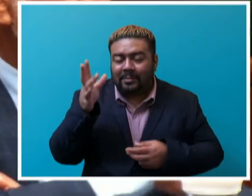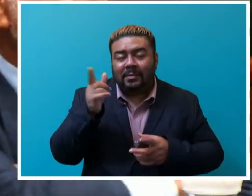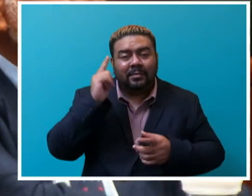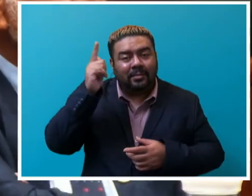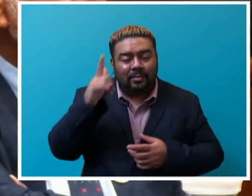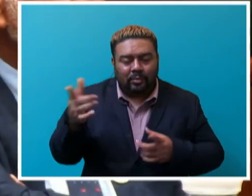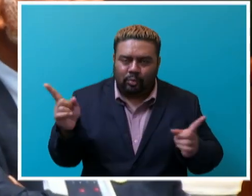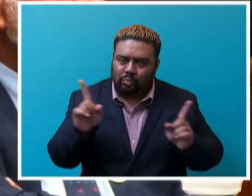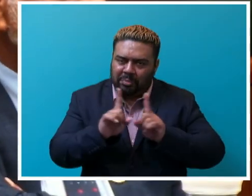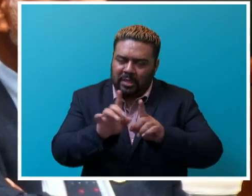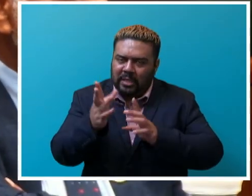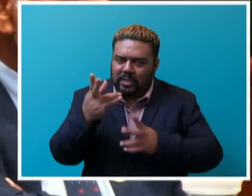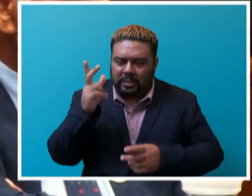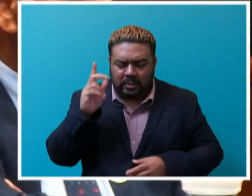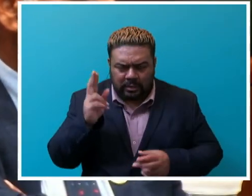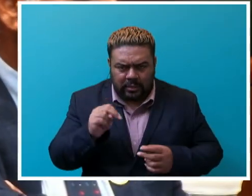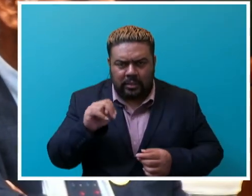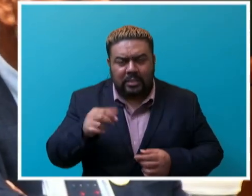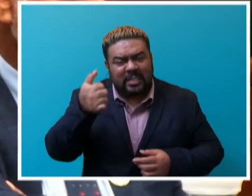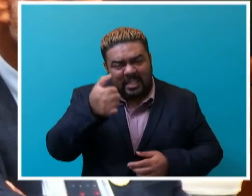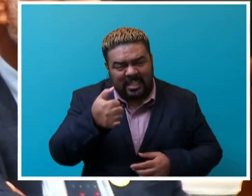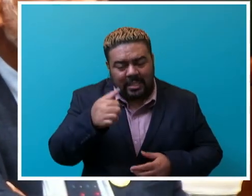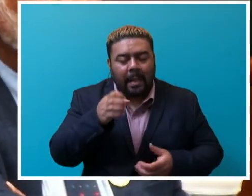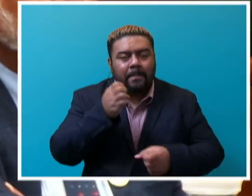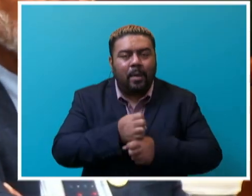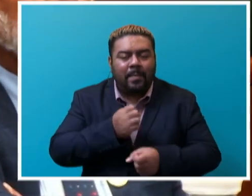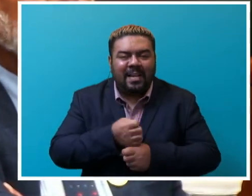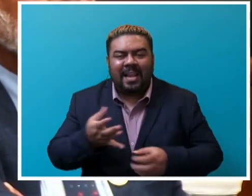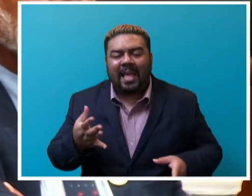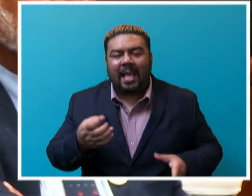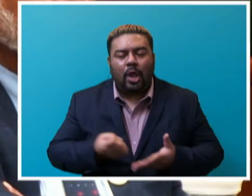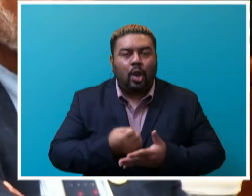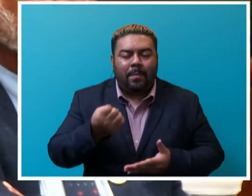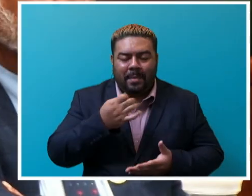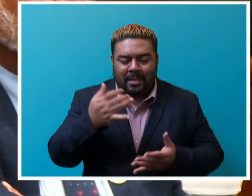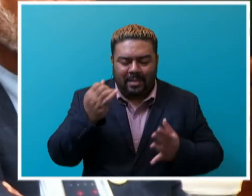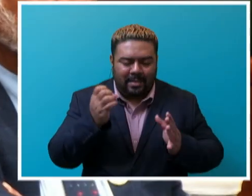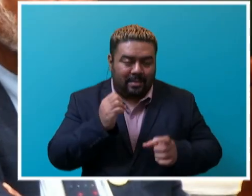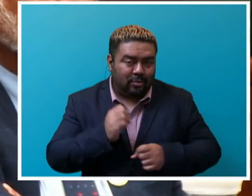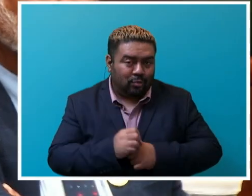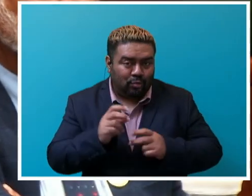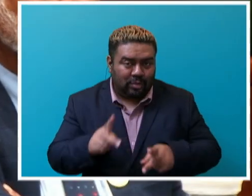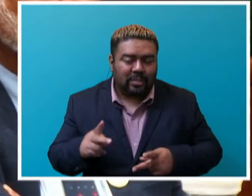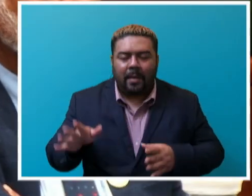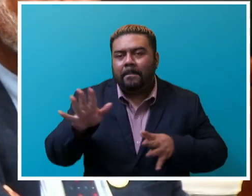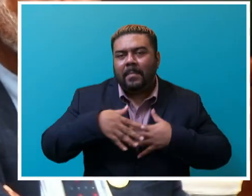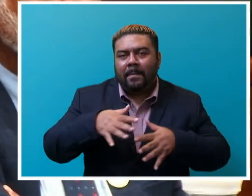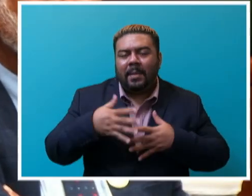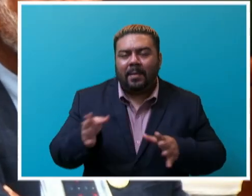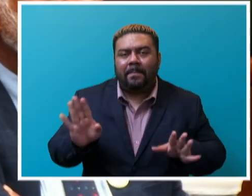with disabilities. Sixth, employment and economic security, increasing employment opportunities in public and private